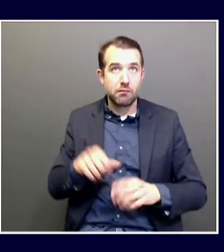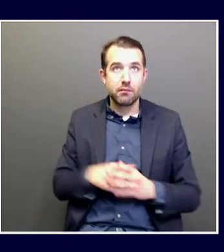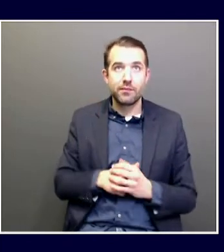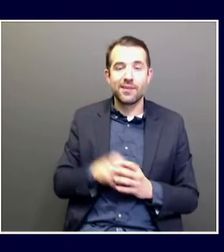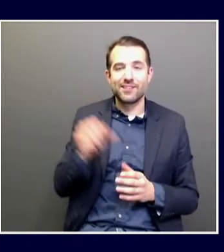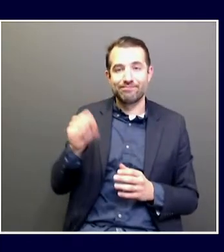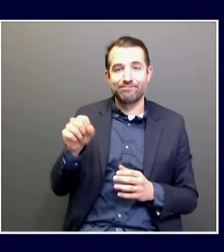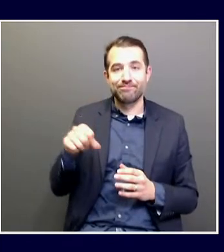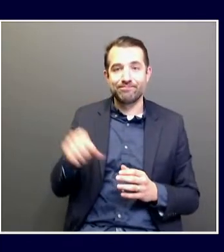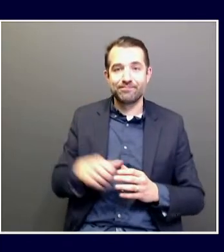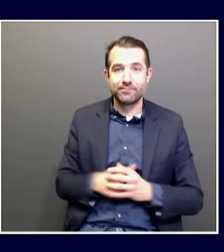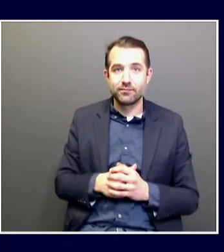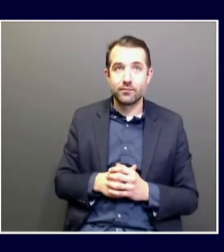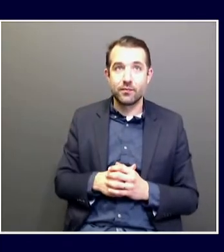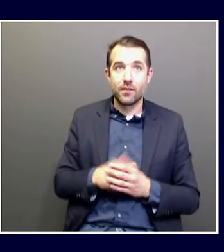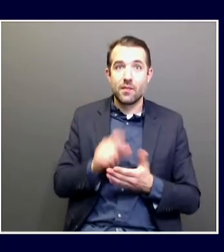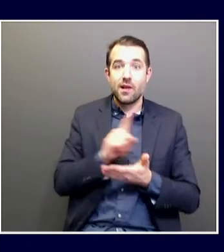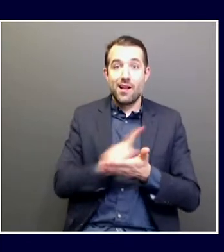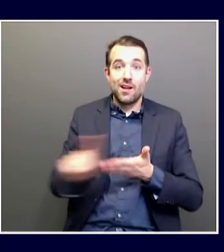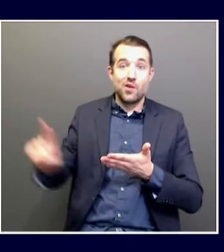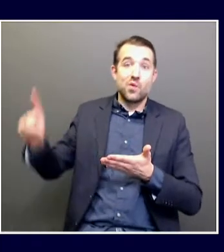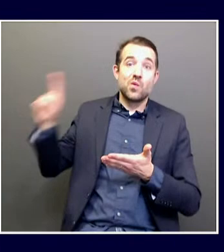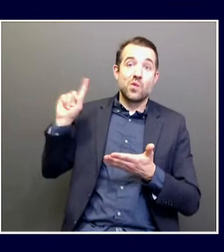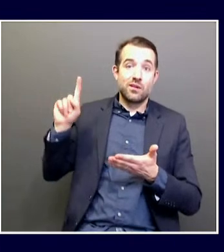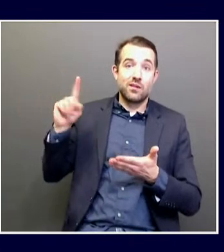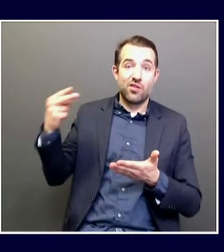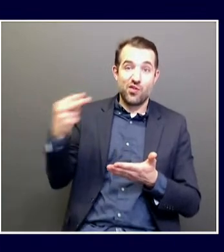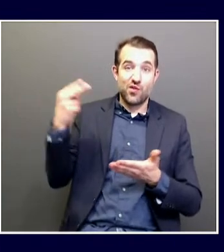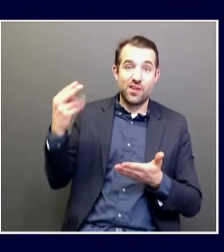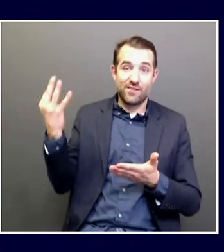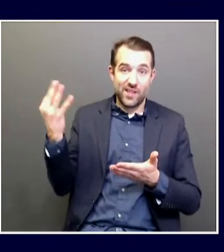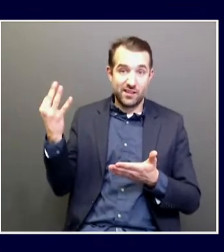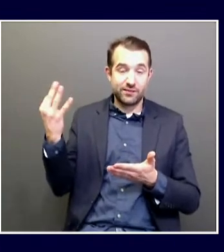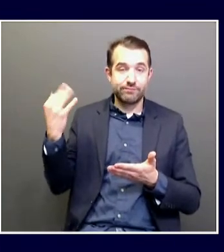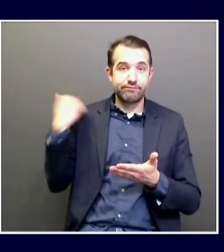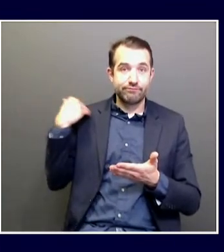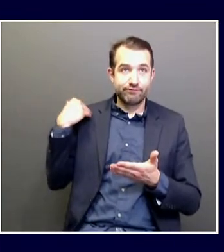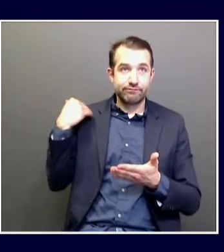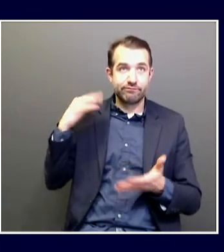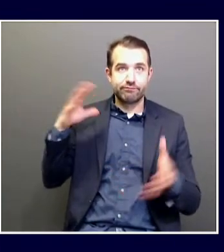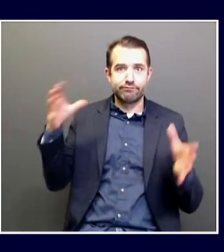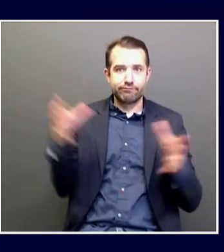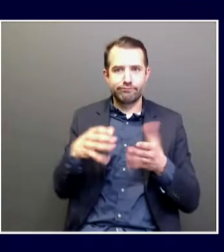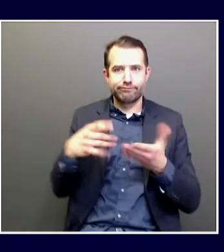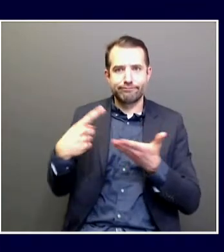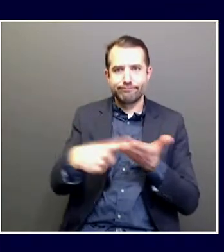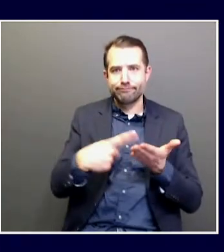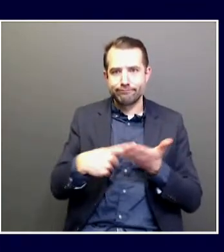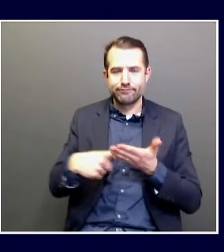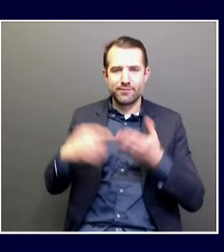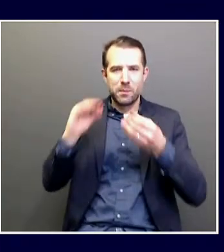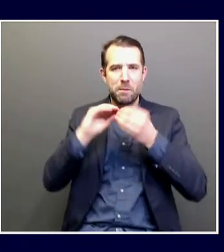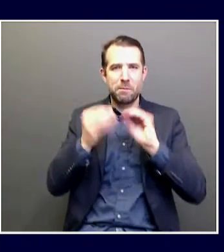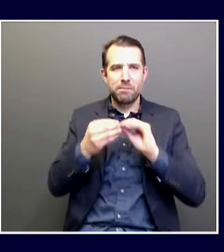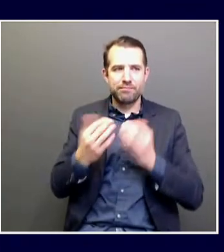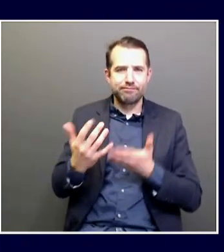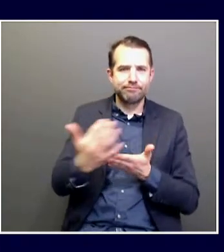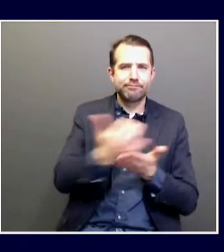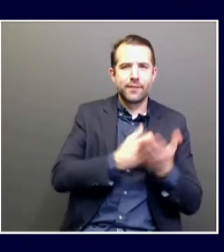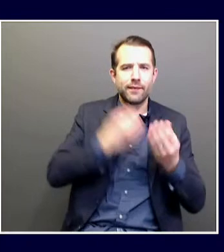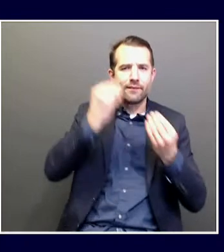week, I was meeting with our epidemiology team to go over all the data, and that was a topic of discussion. Or to frame it